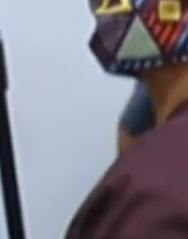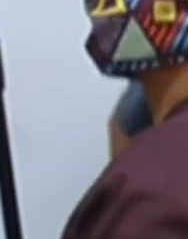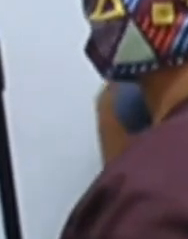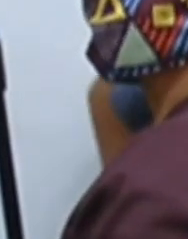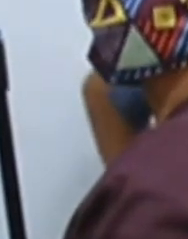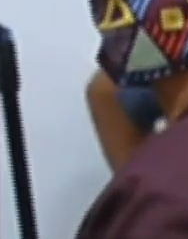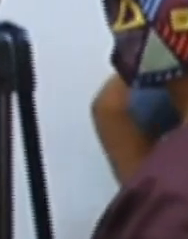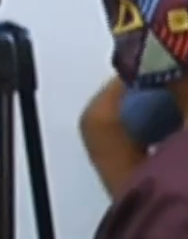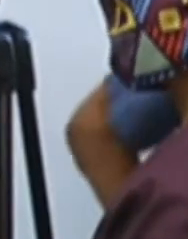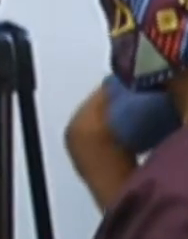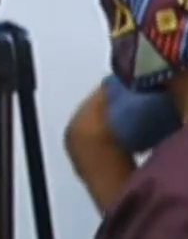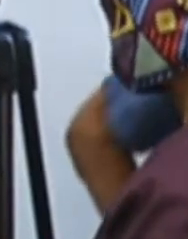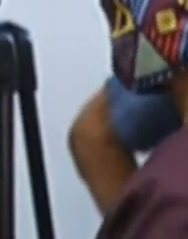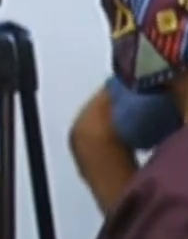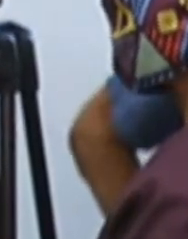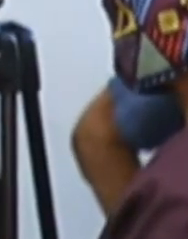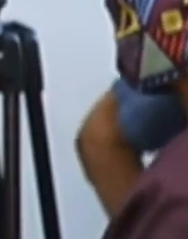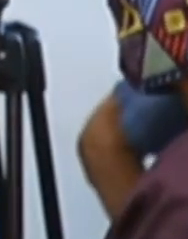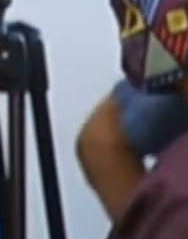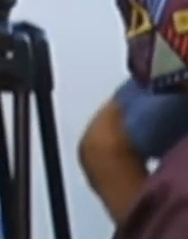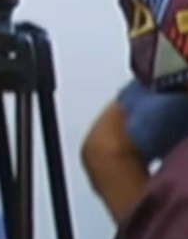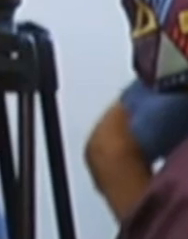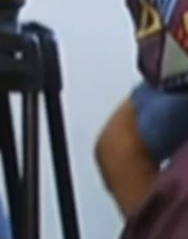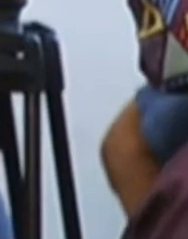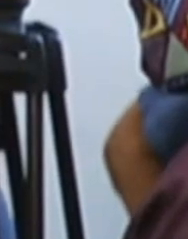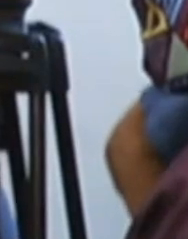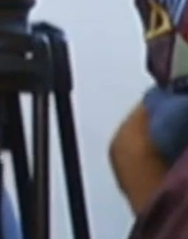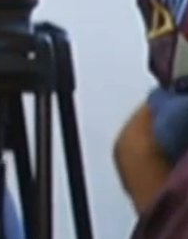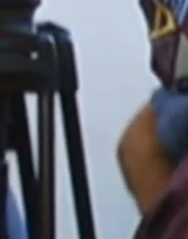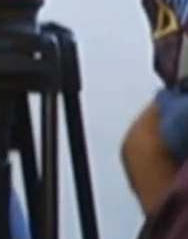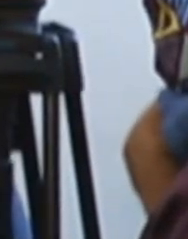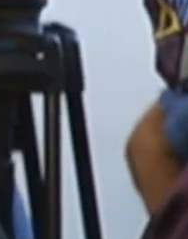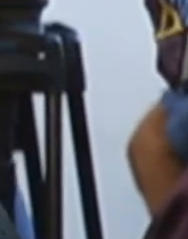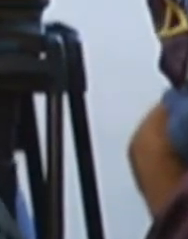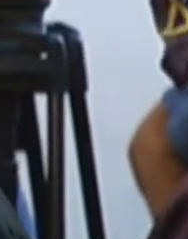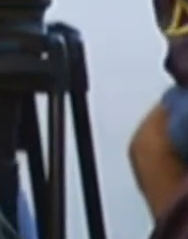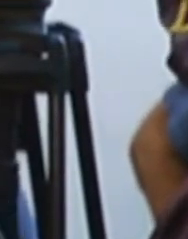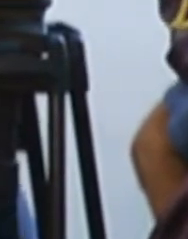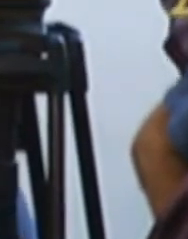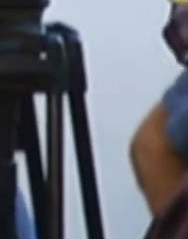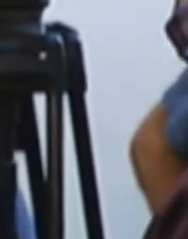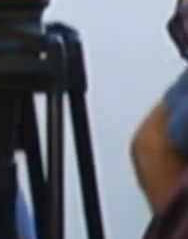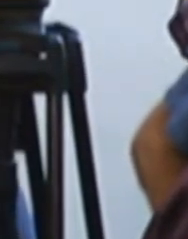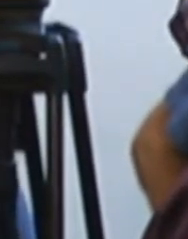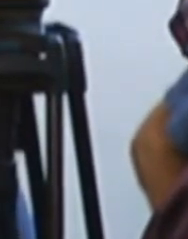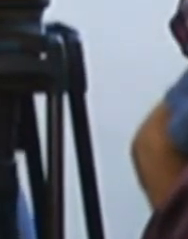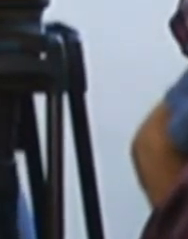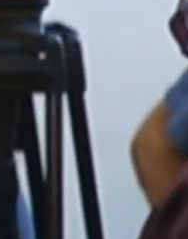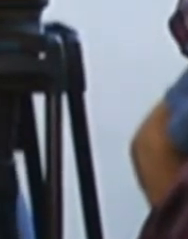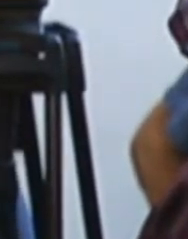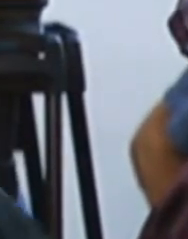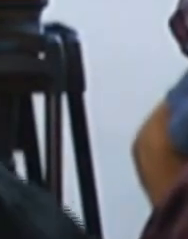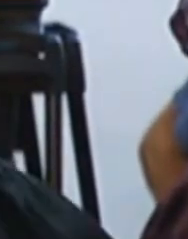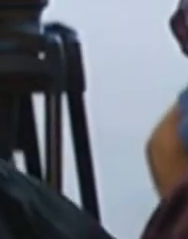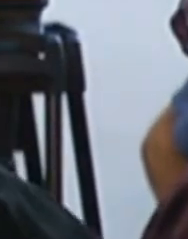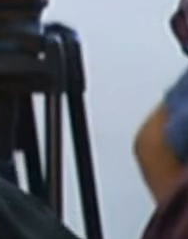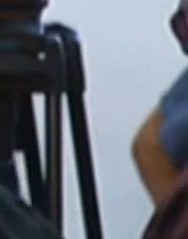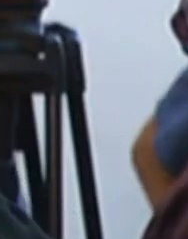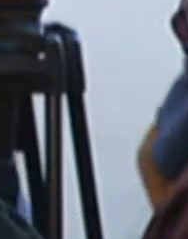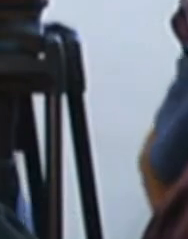accused or suspect on Sunday, from where my client resides, which is